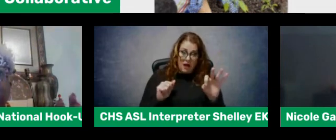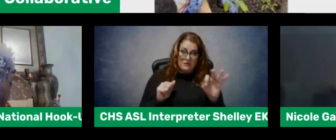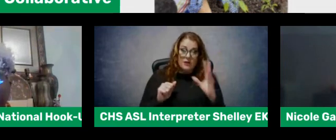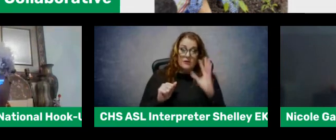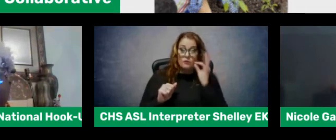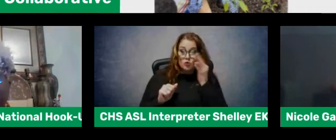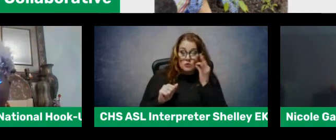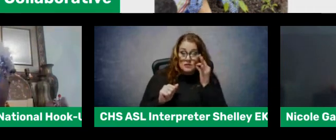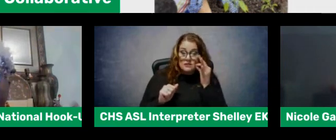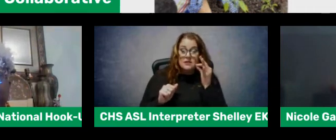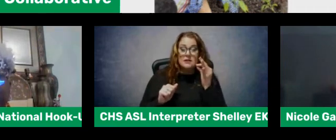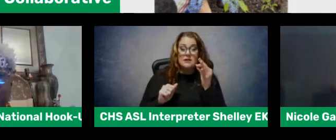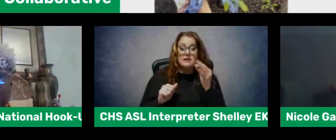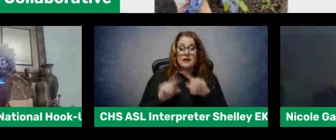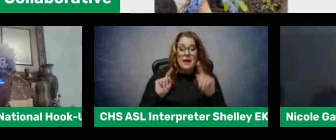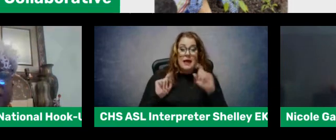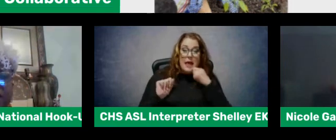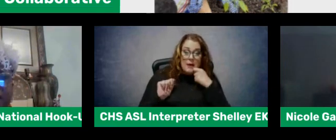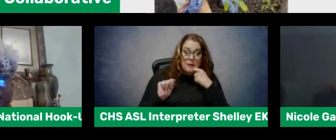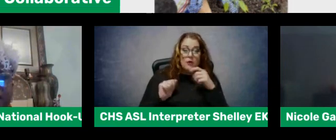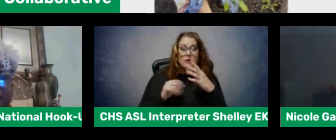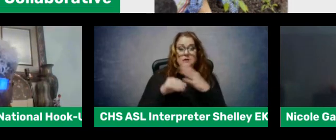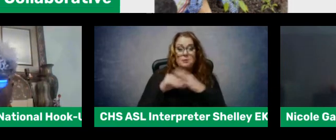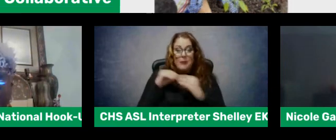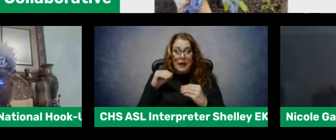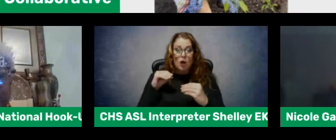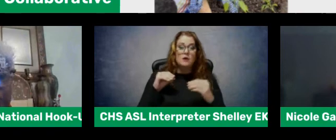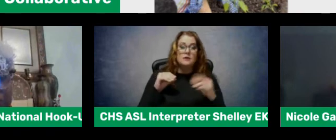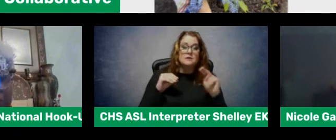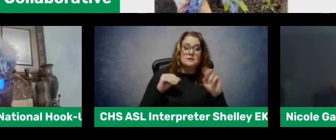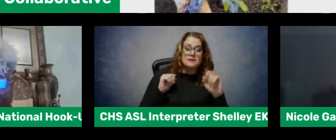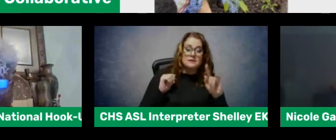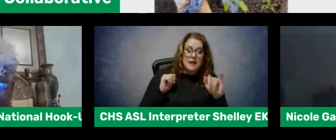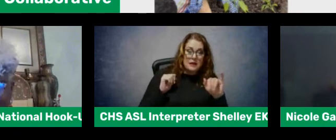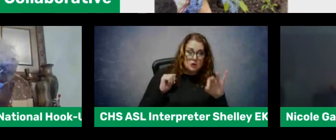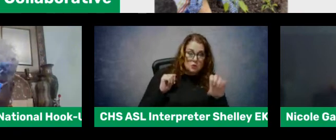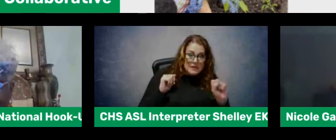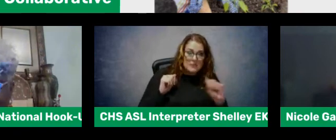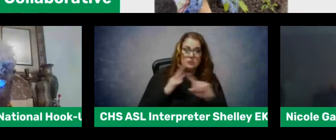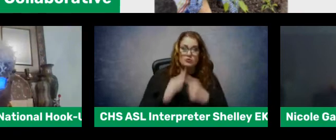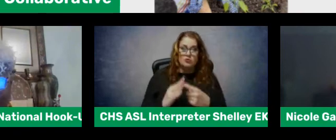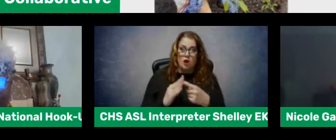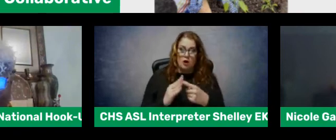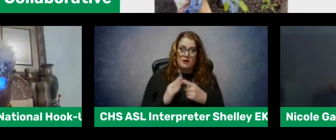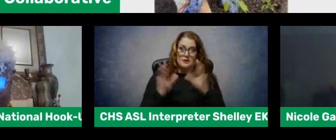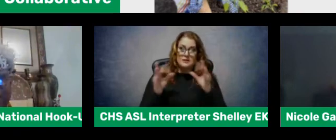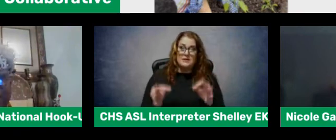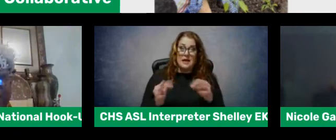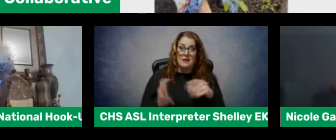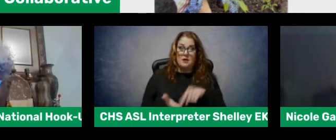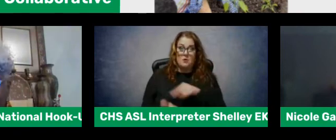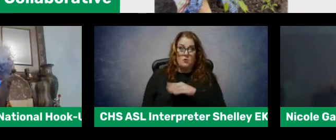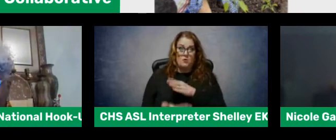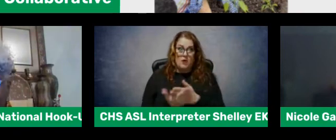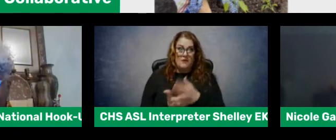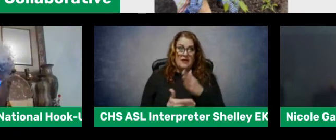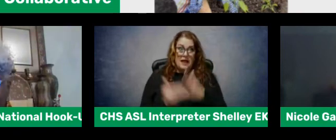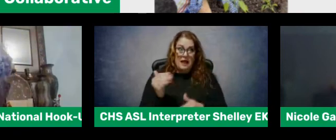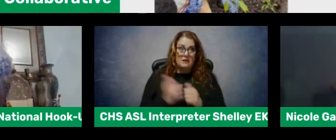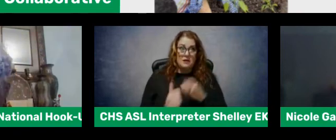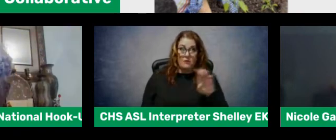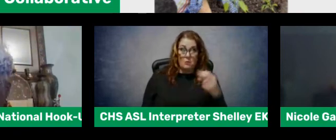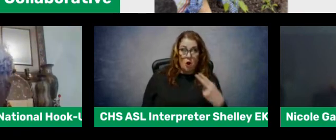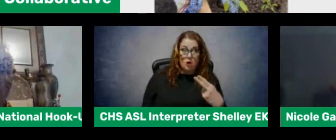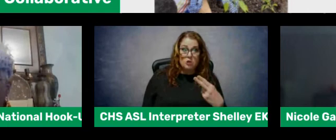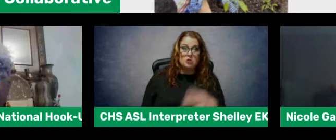fruits, different apples, pears, and nectarine that we will start. We're excited. They're due here the end of March, and